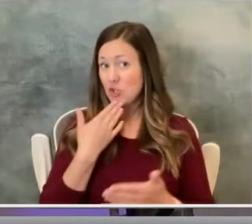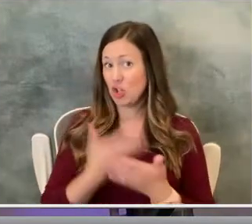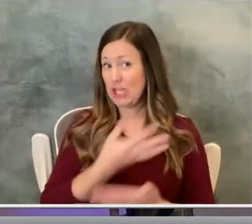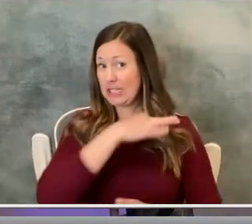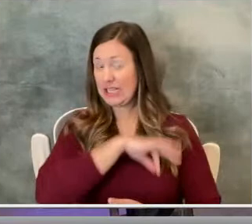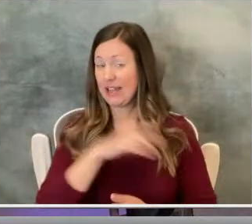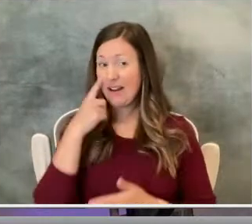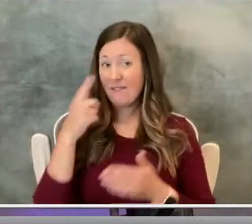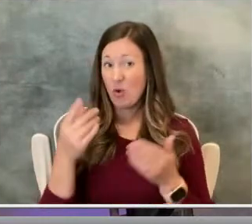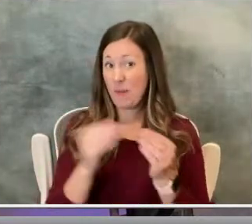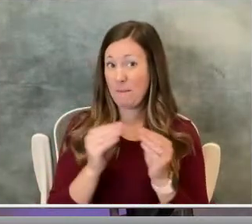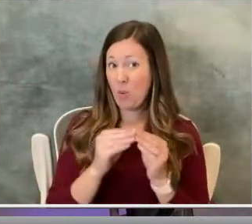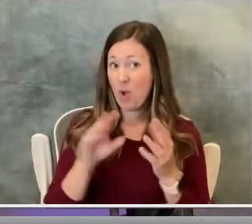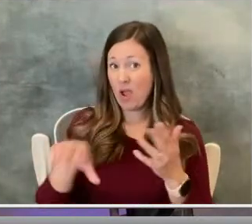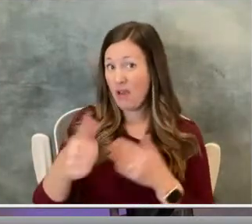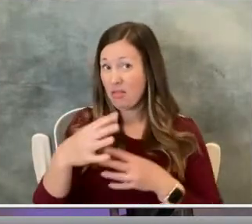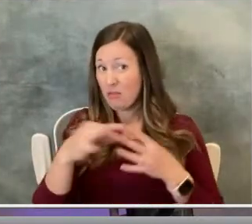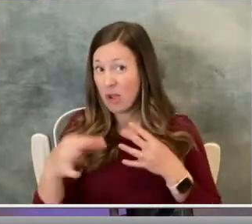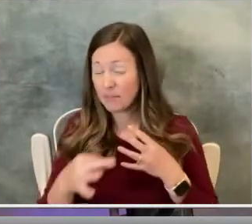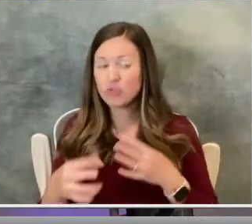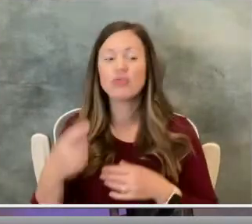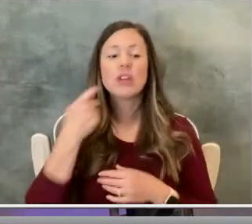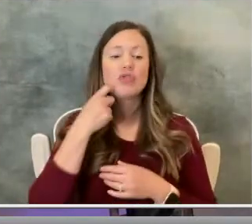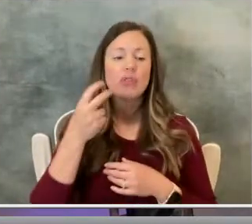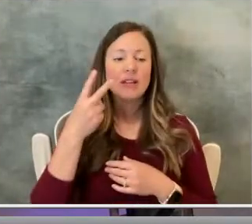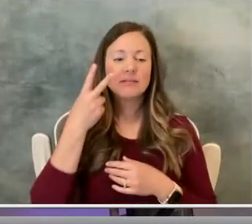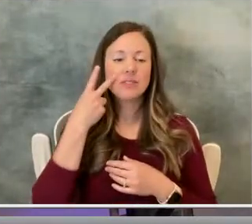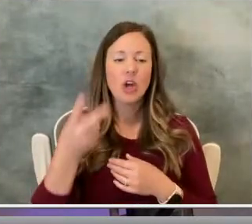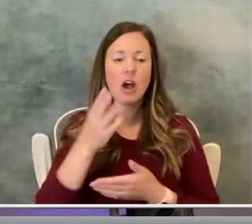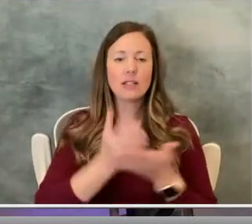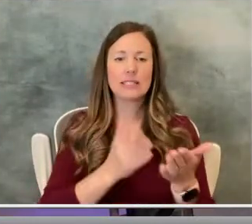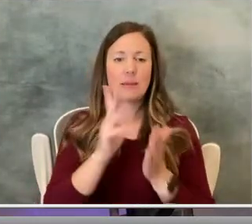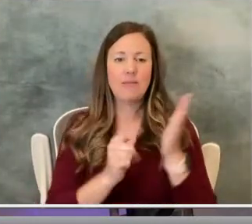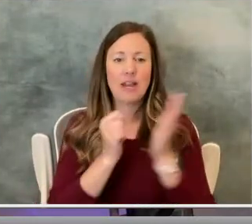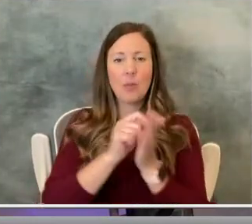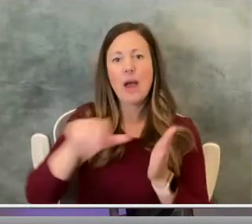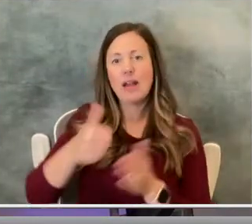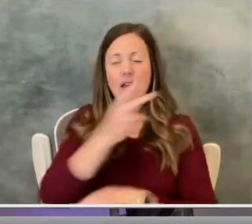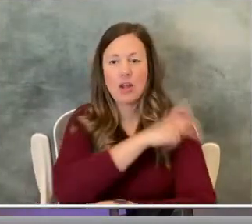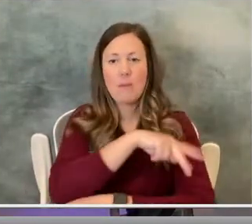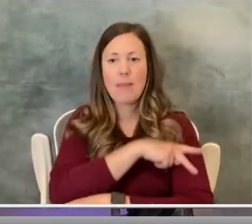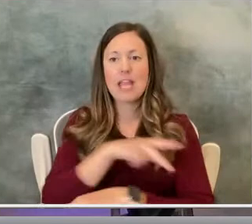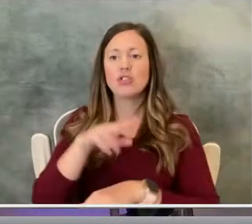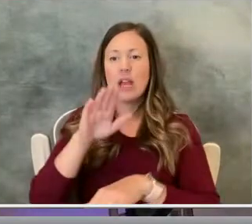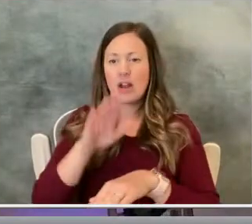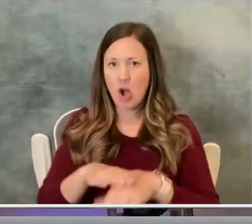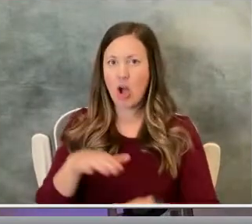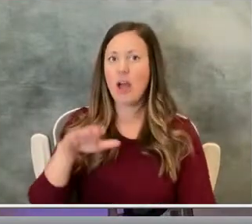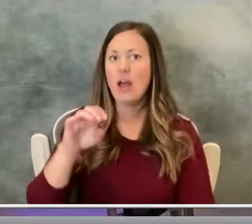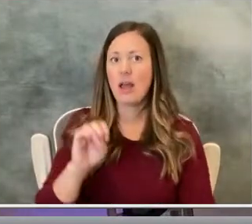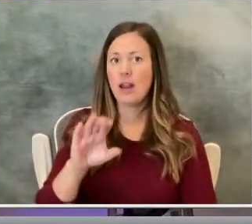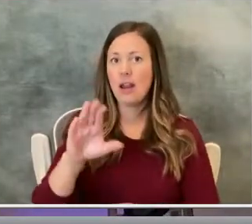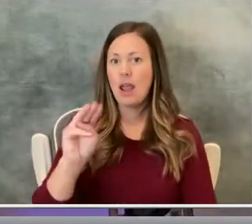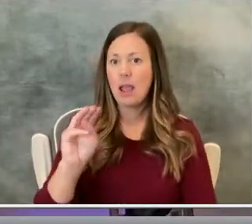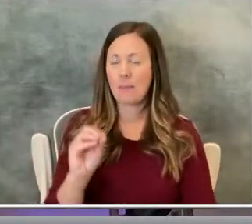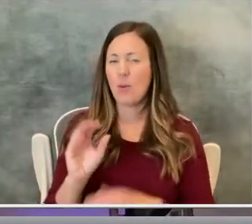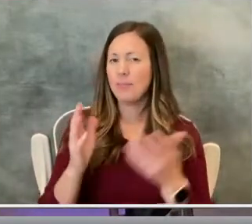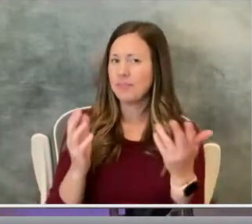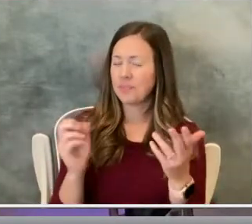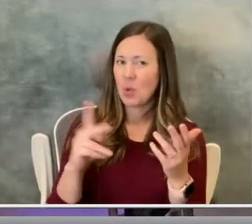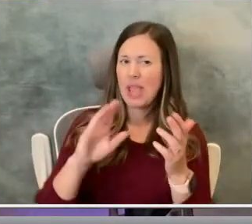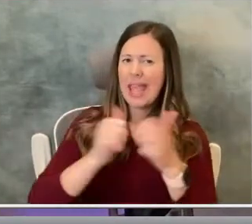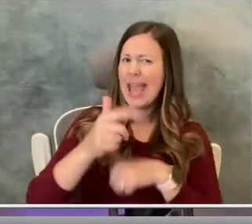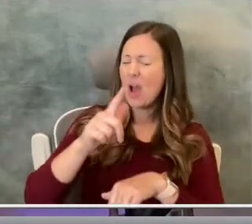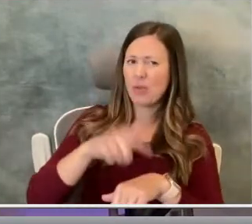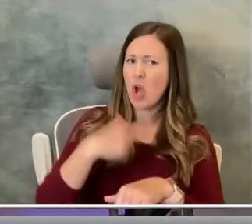another patient who was on ECMO, not William. How long can someone be placed on ECMO, and how long was William on ECMO?